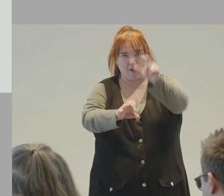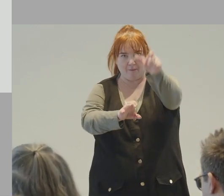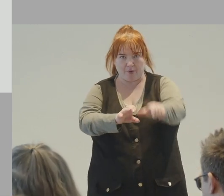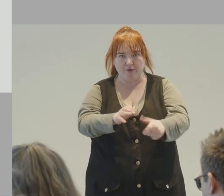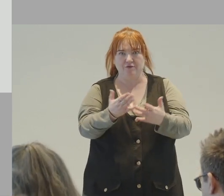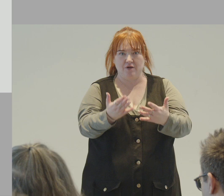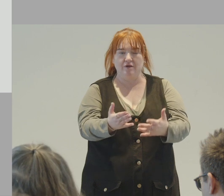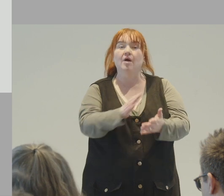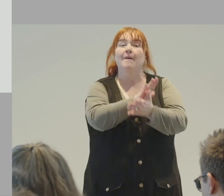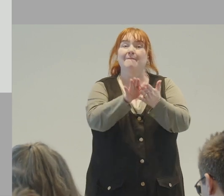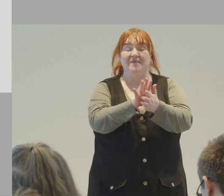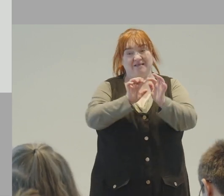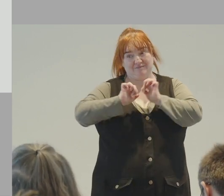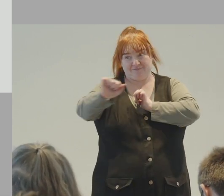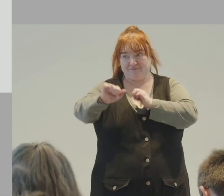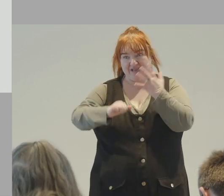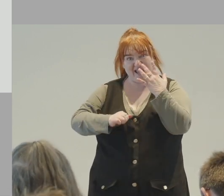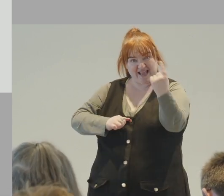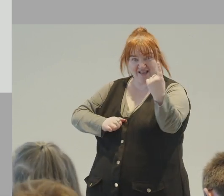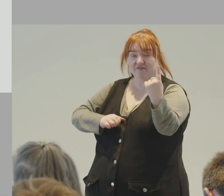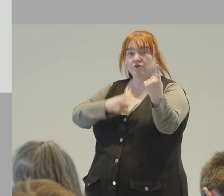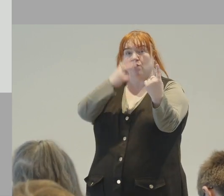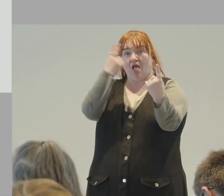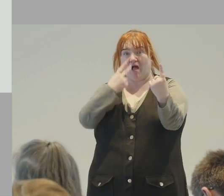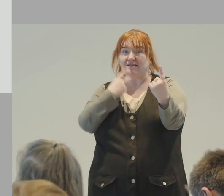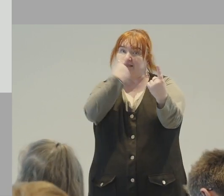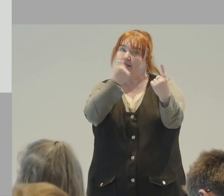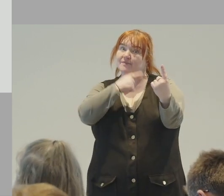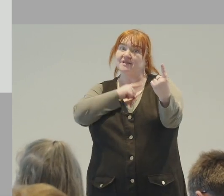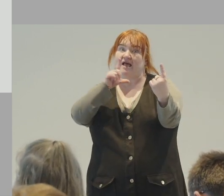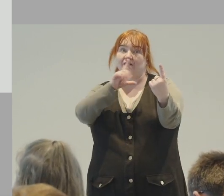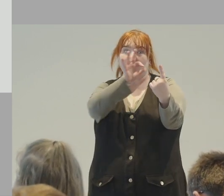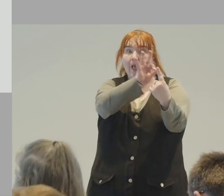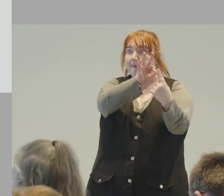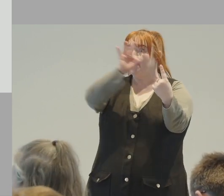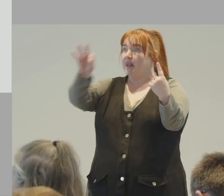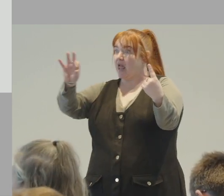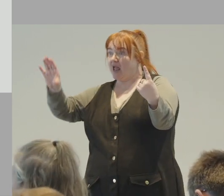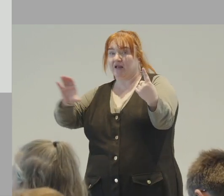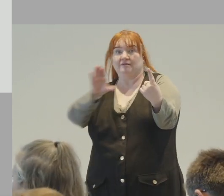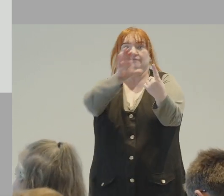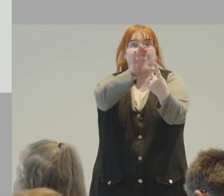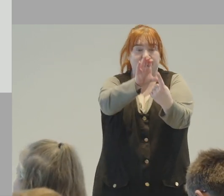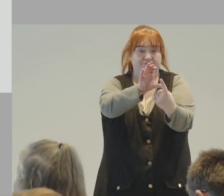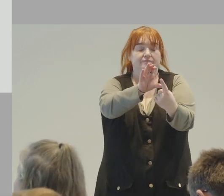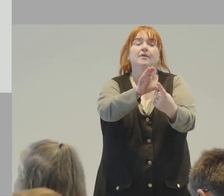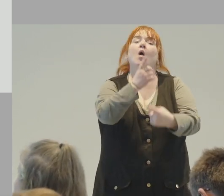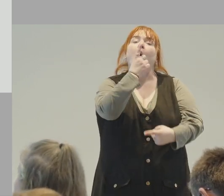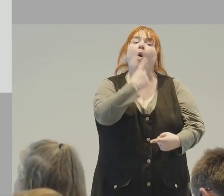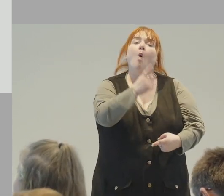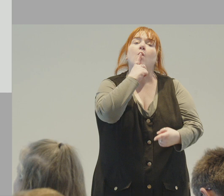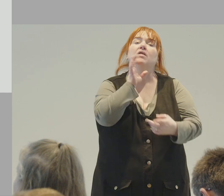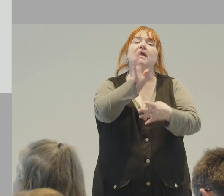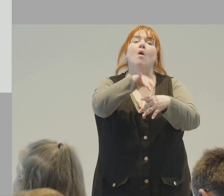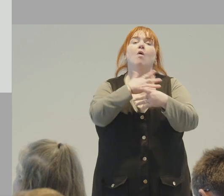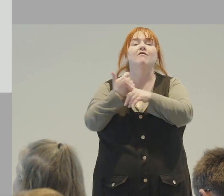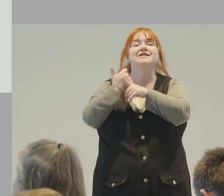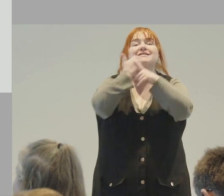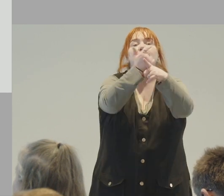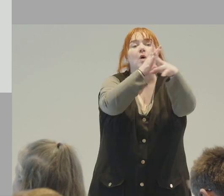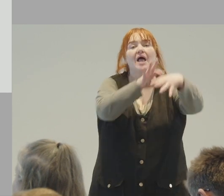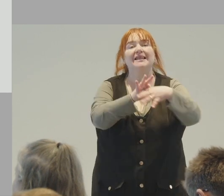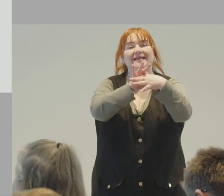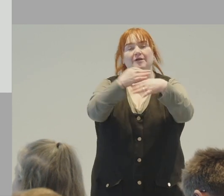individual artist, like Charlene, for example, might get access to work. It is only for support related to work. It will